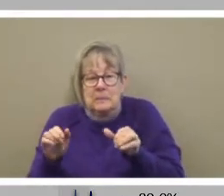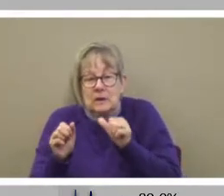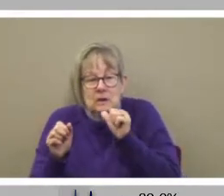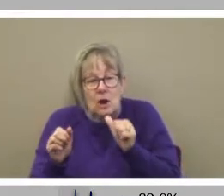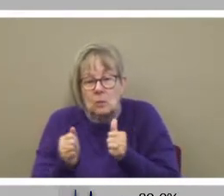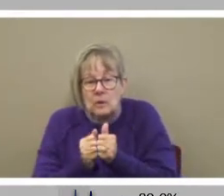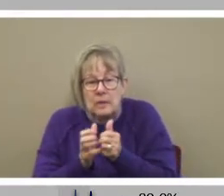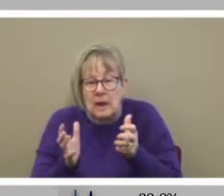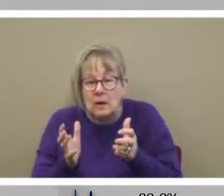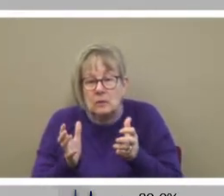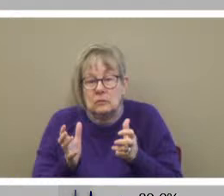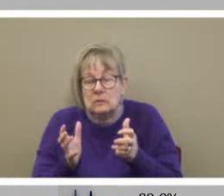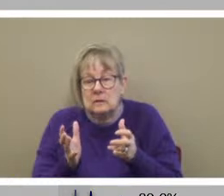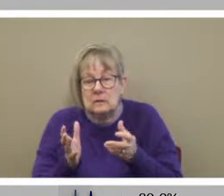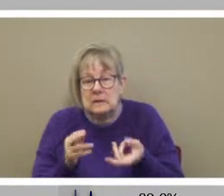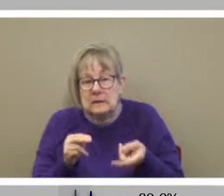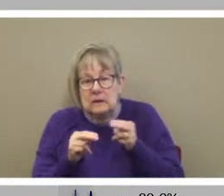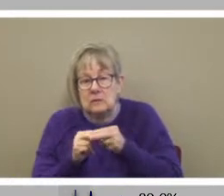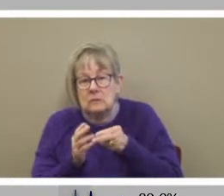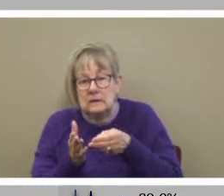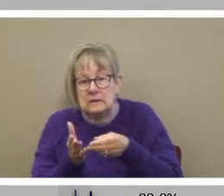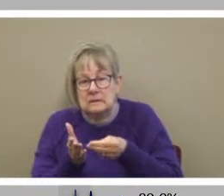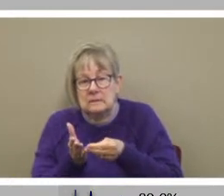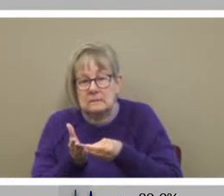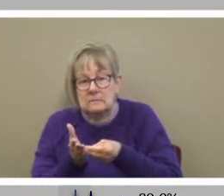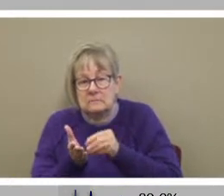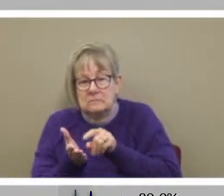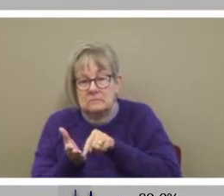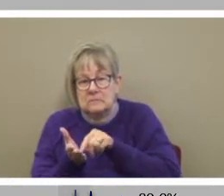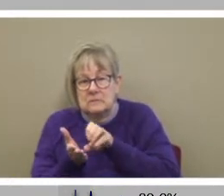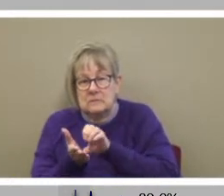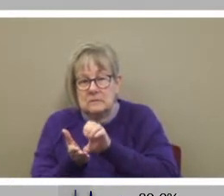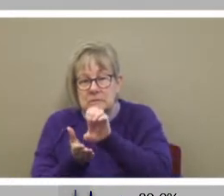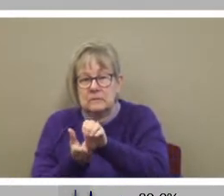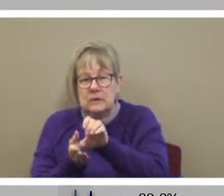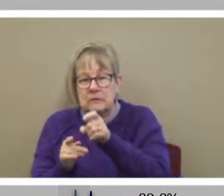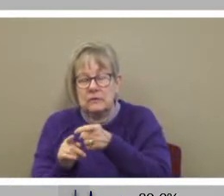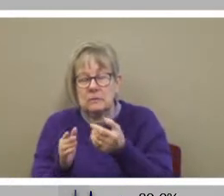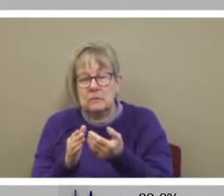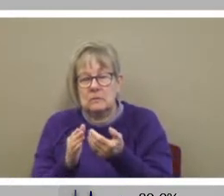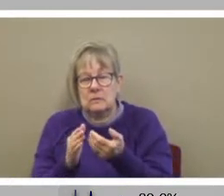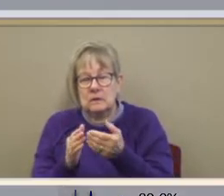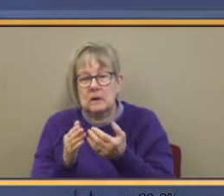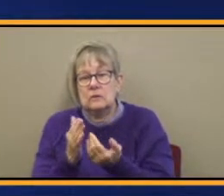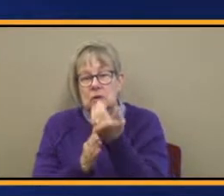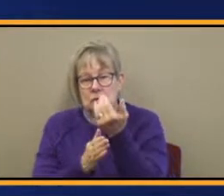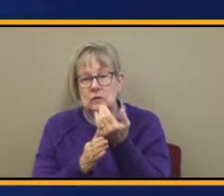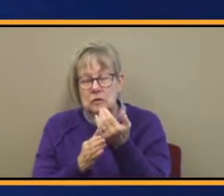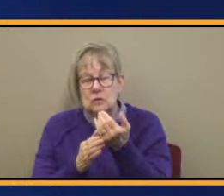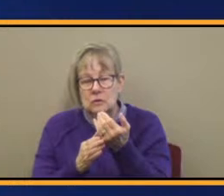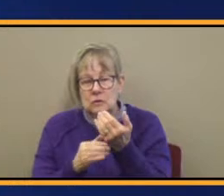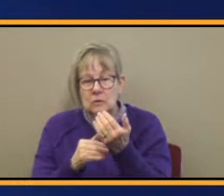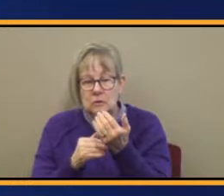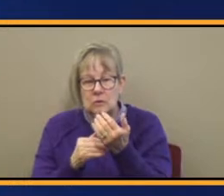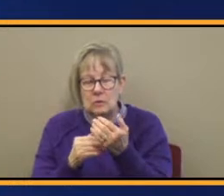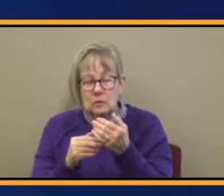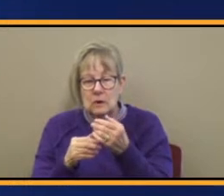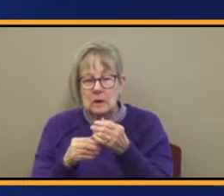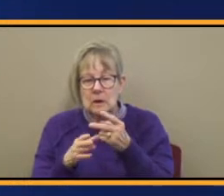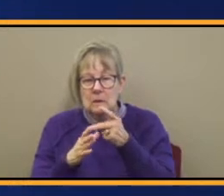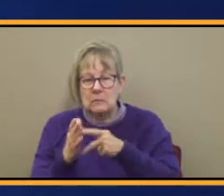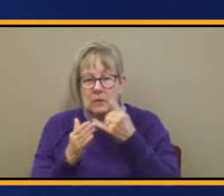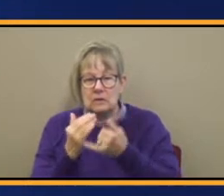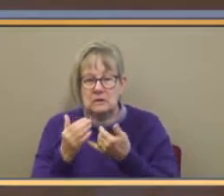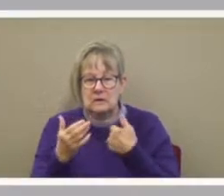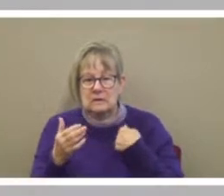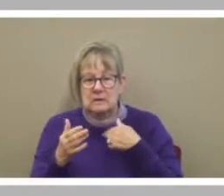that I'm understanding that correctly. Right, that's correct. Okay, thank you. Moving on to the slide related to the potential